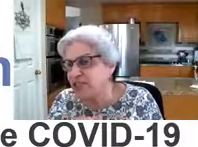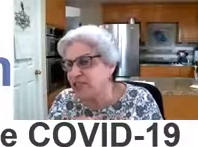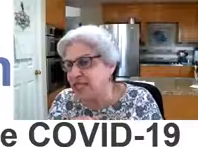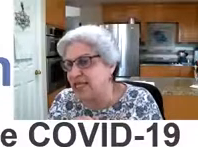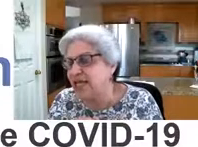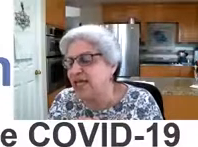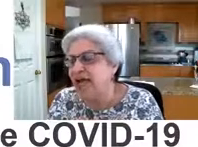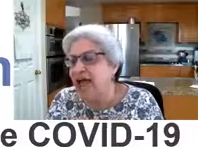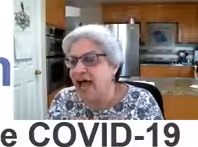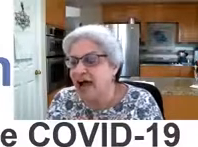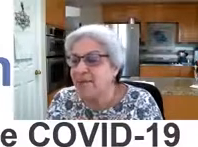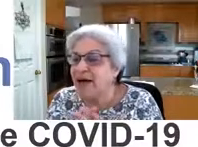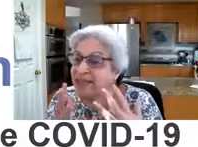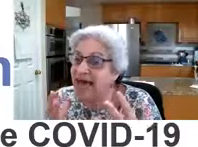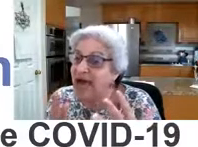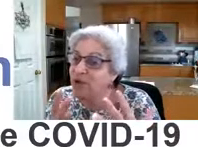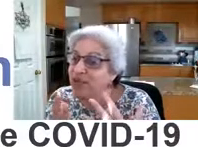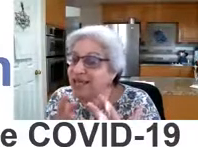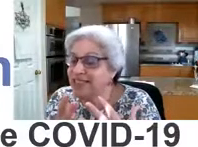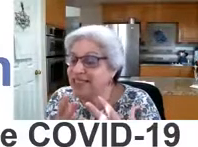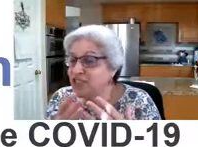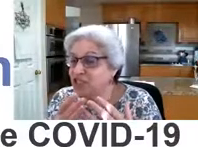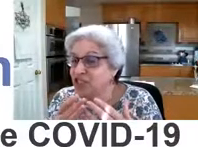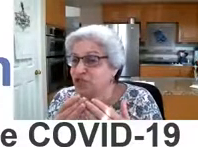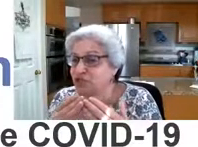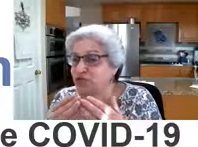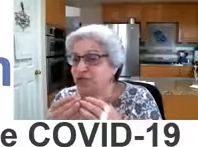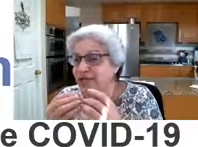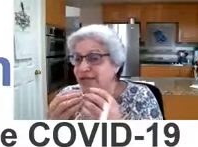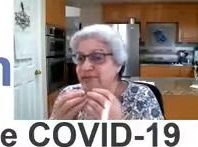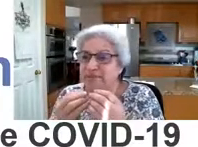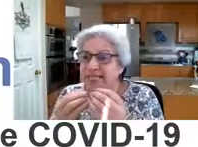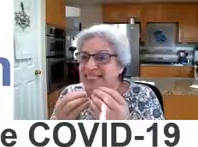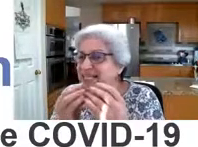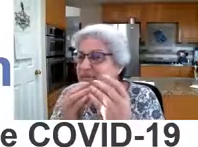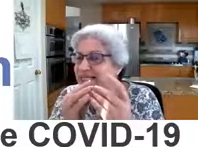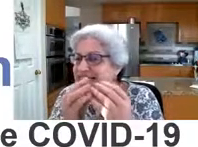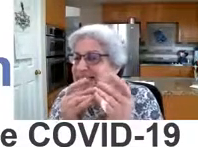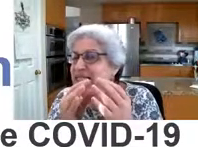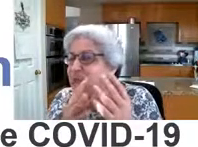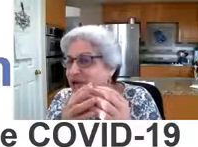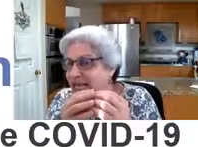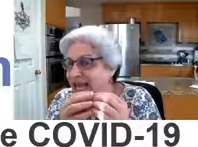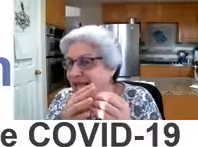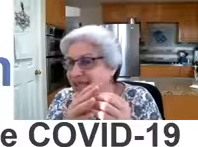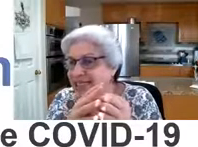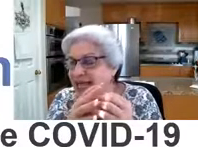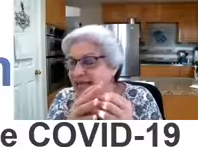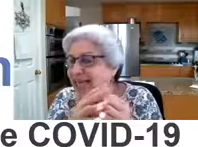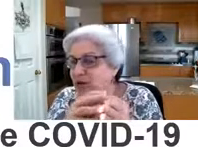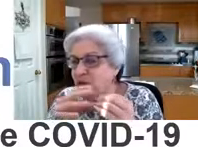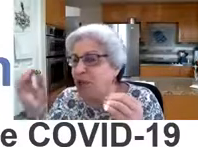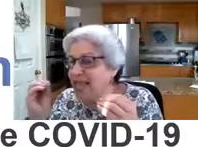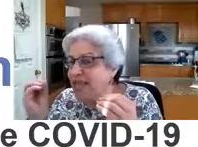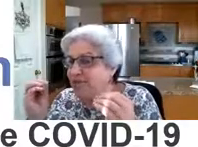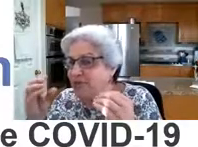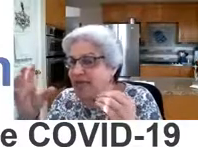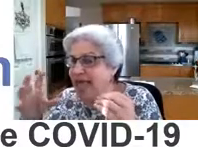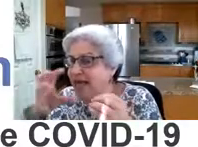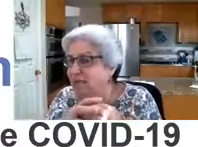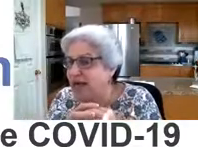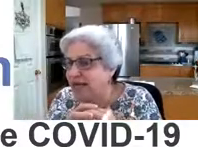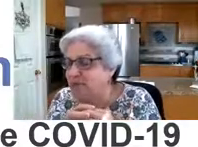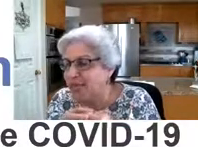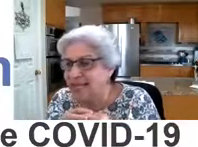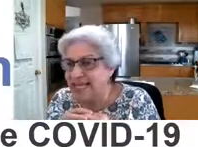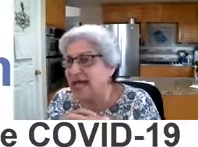spike protein, allowing it to basically be slippery and get away from